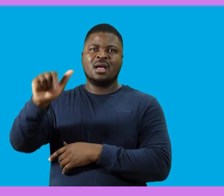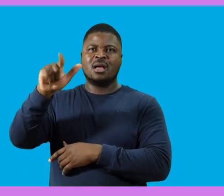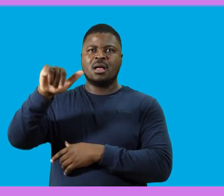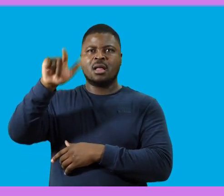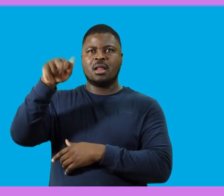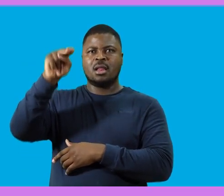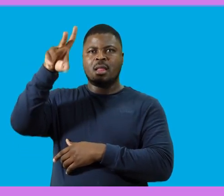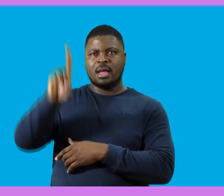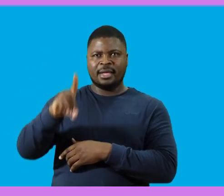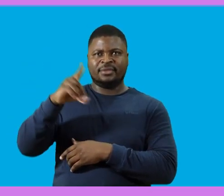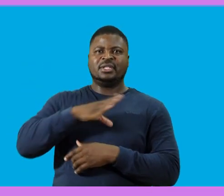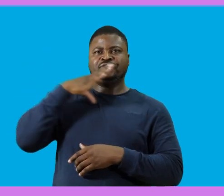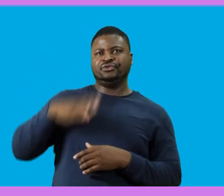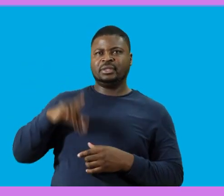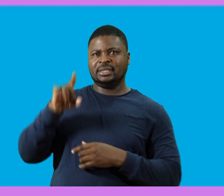costs